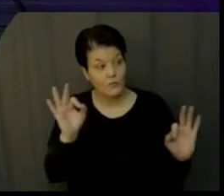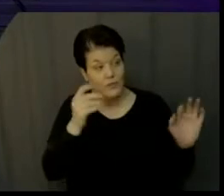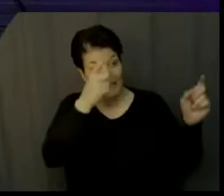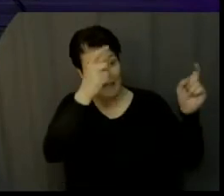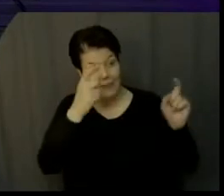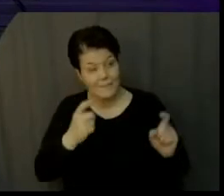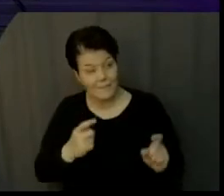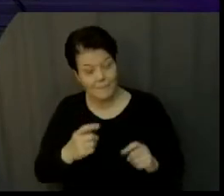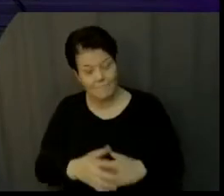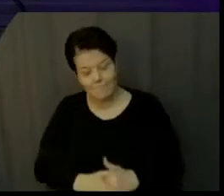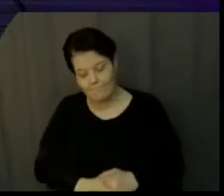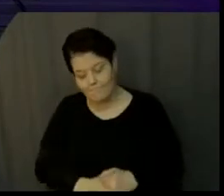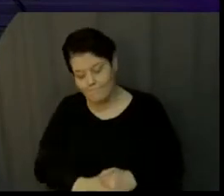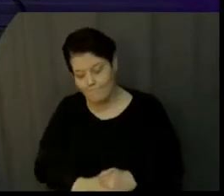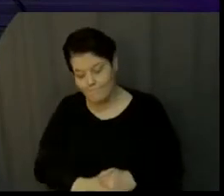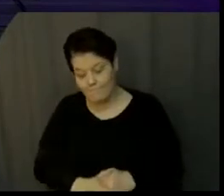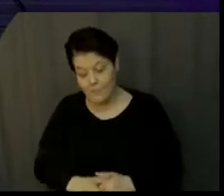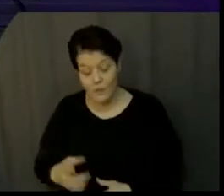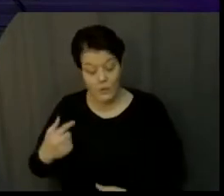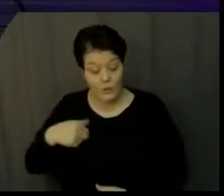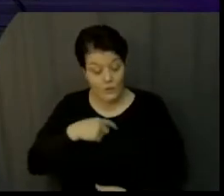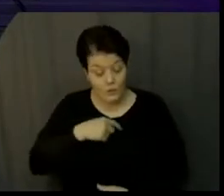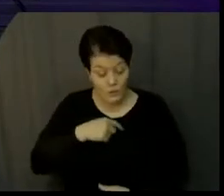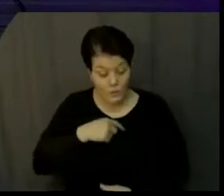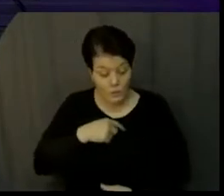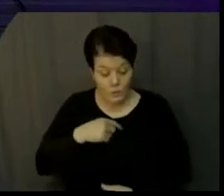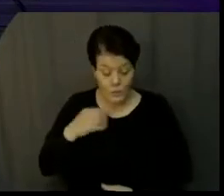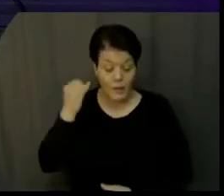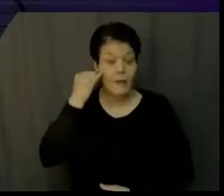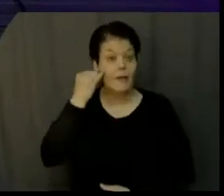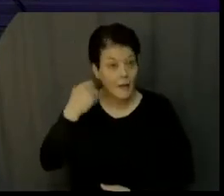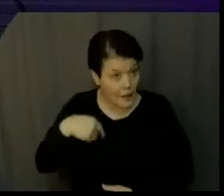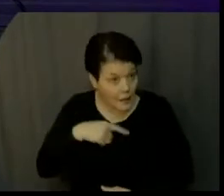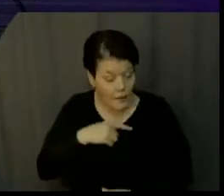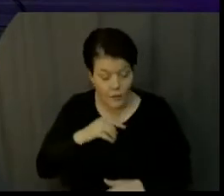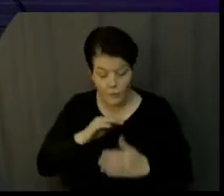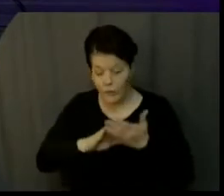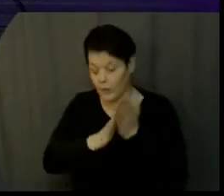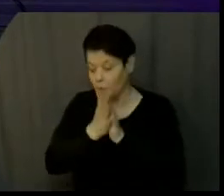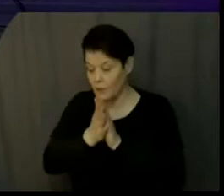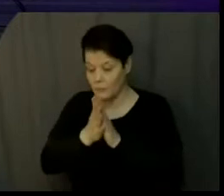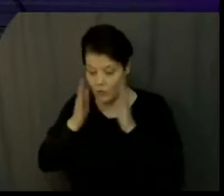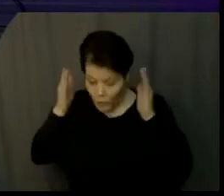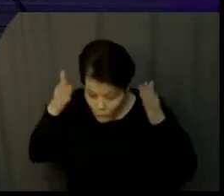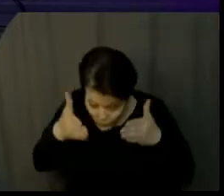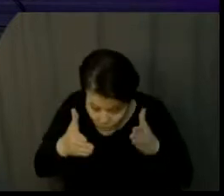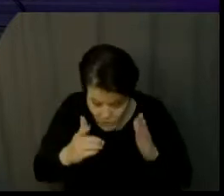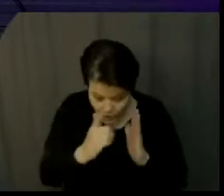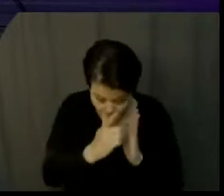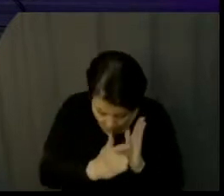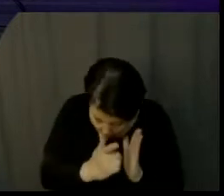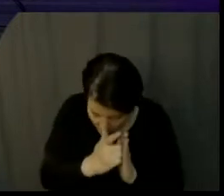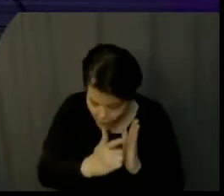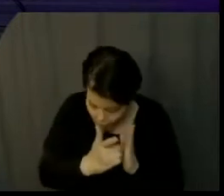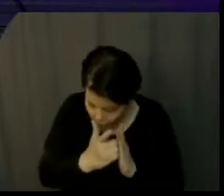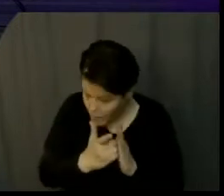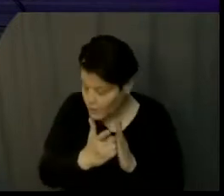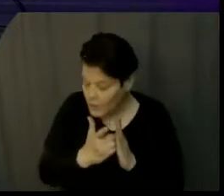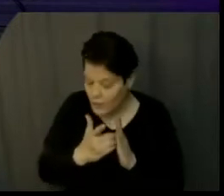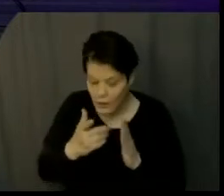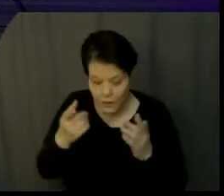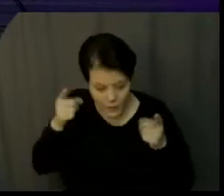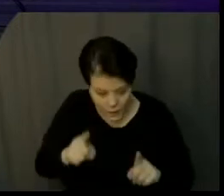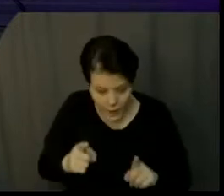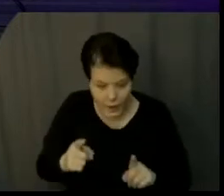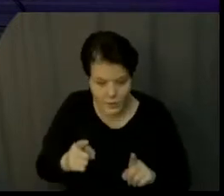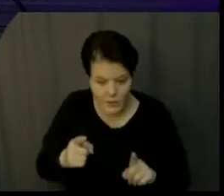And if we become so focused on the rules of our faith instead of Jesus, we detour off the journey of grace and we find ourselves in a